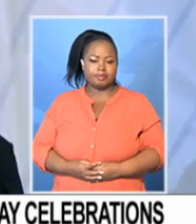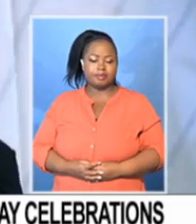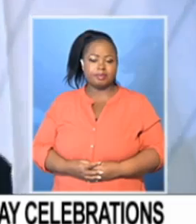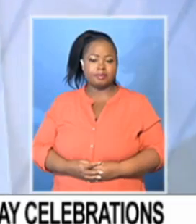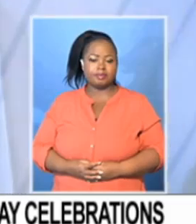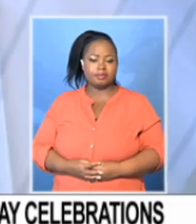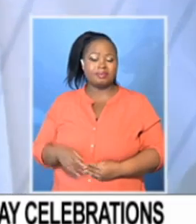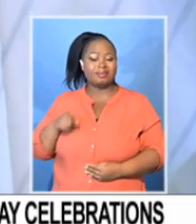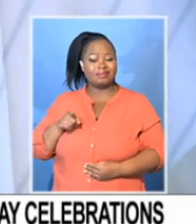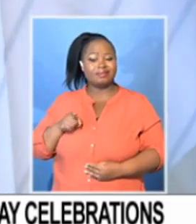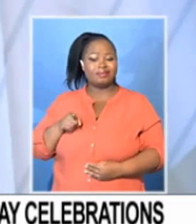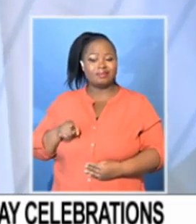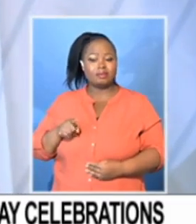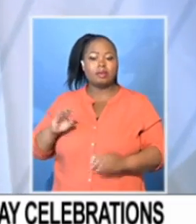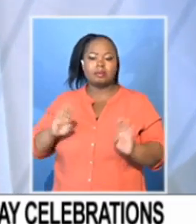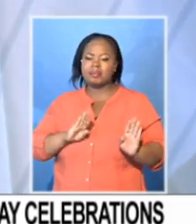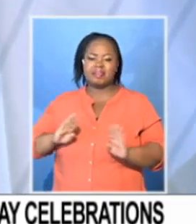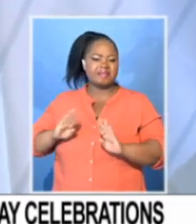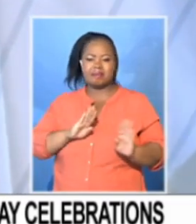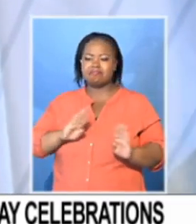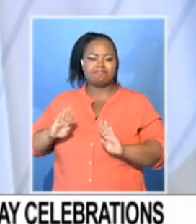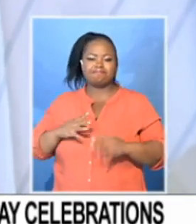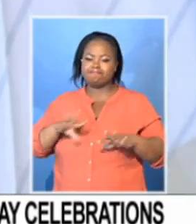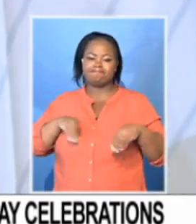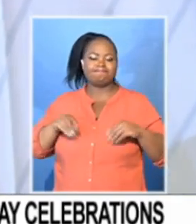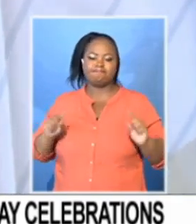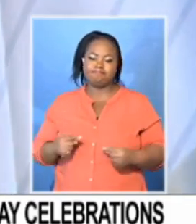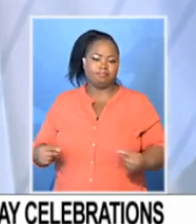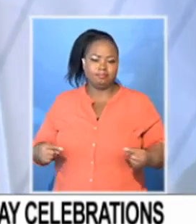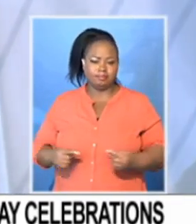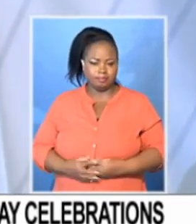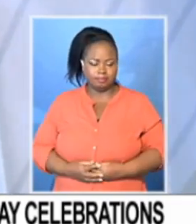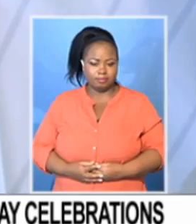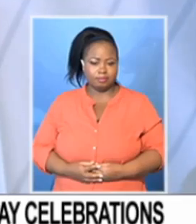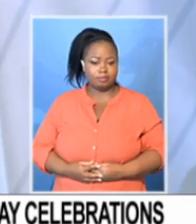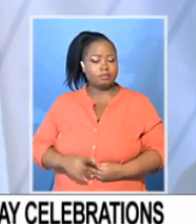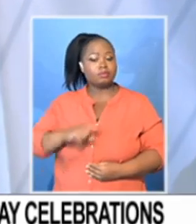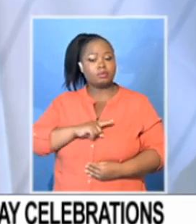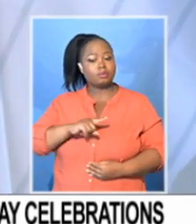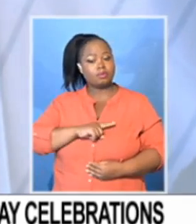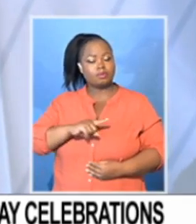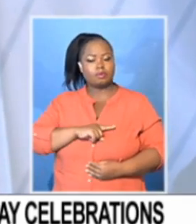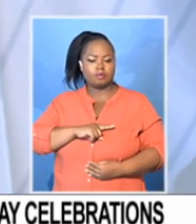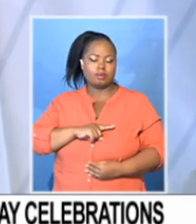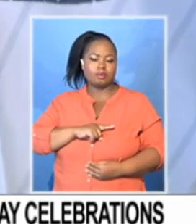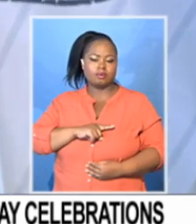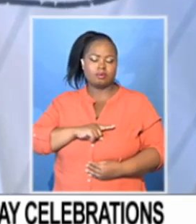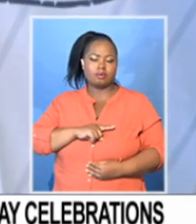This conduct is unacceptable as it further